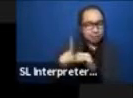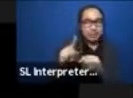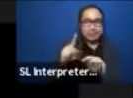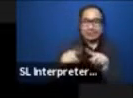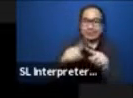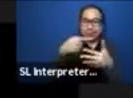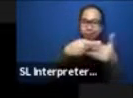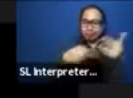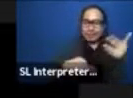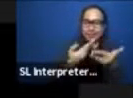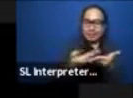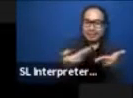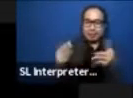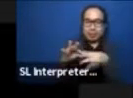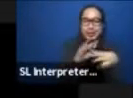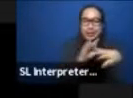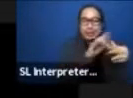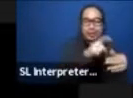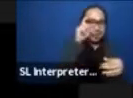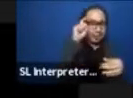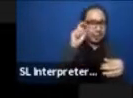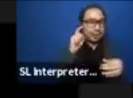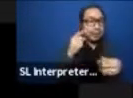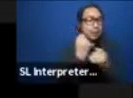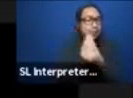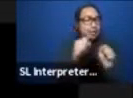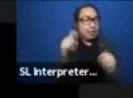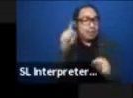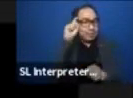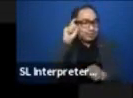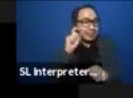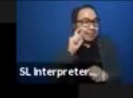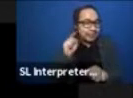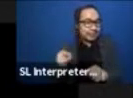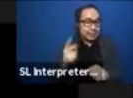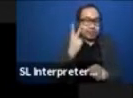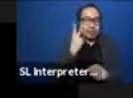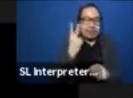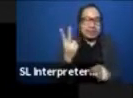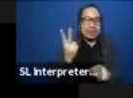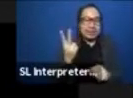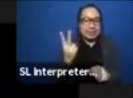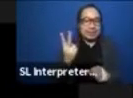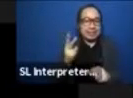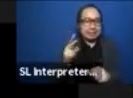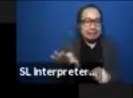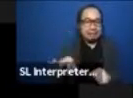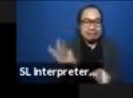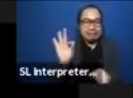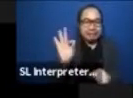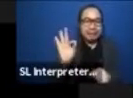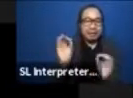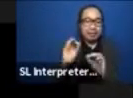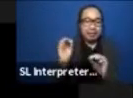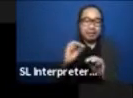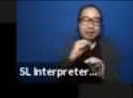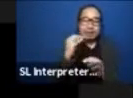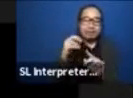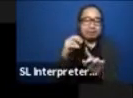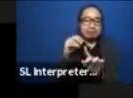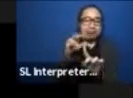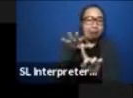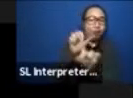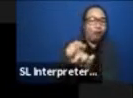in terms of safe sex, safety in sex is generally actually seen as nobody finding out and not getting caught, because that there is a